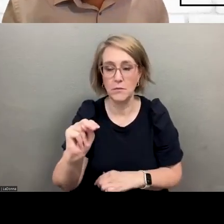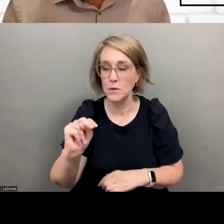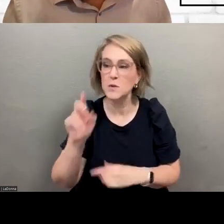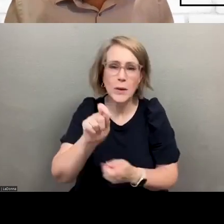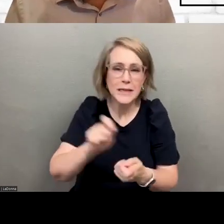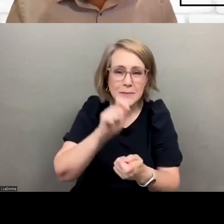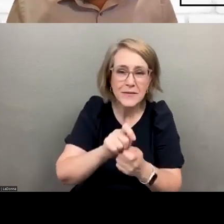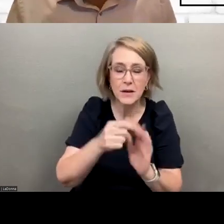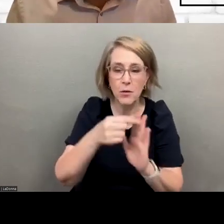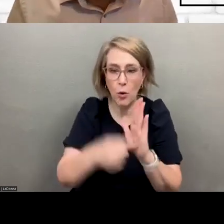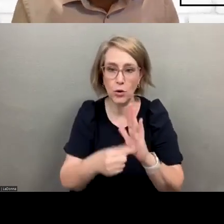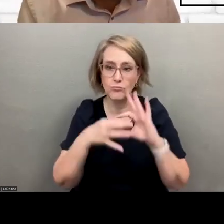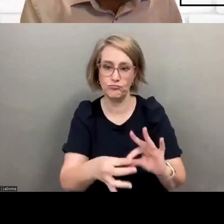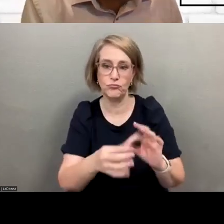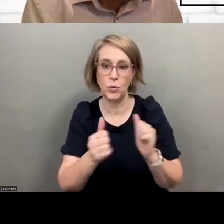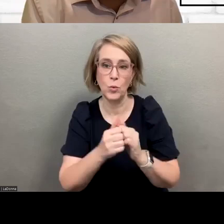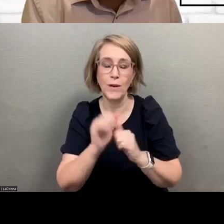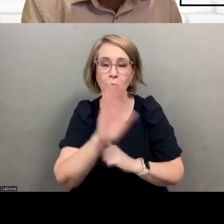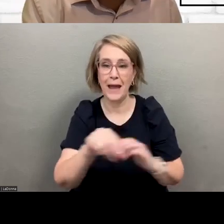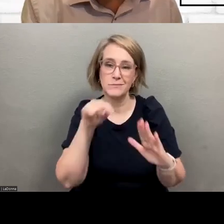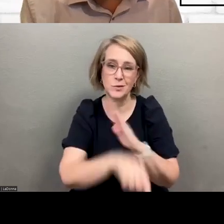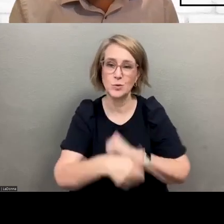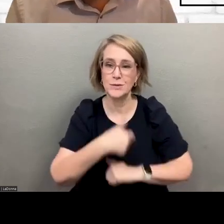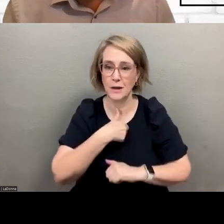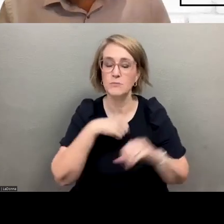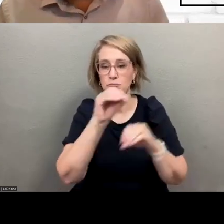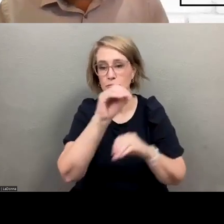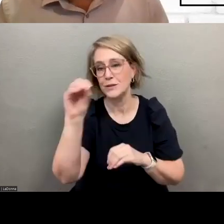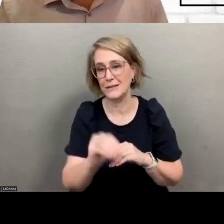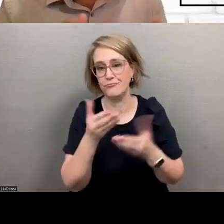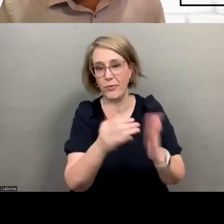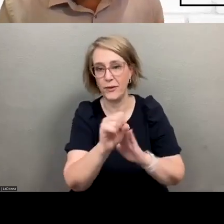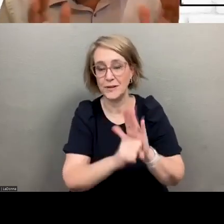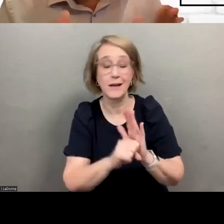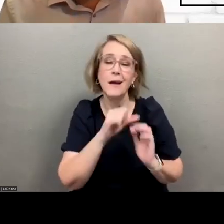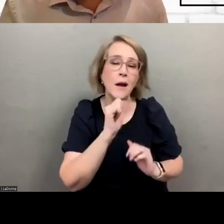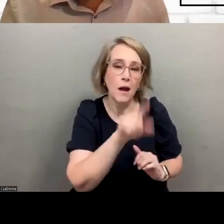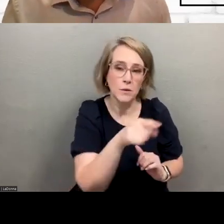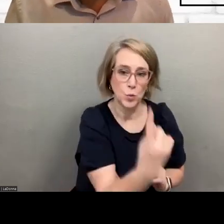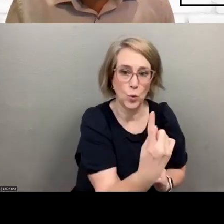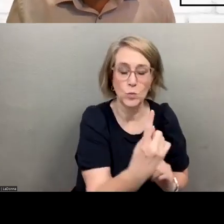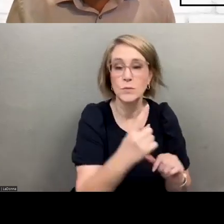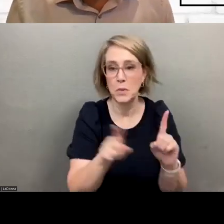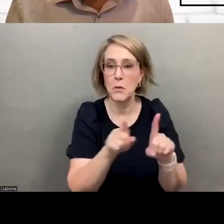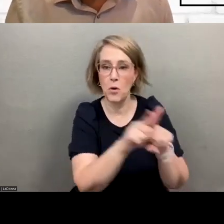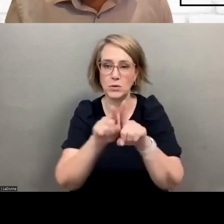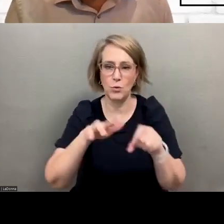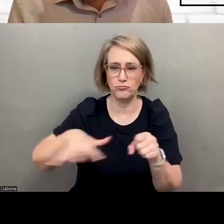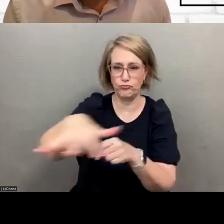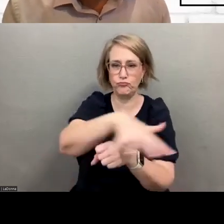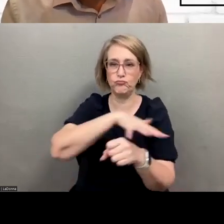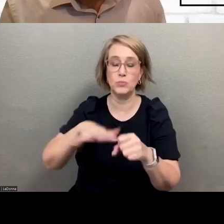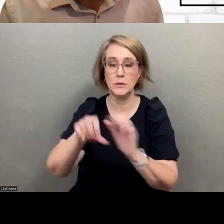kind of follow through based on the rates that are significantly high, not just in Montana, but in a number of other areas as